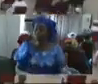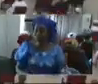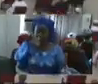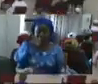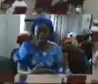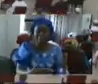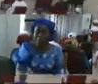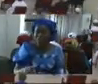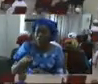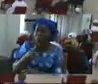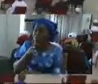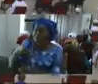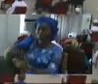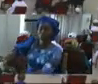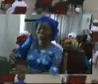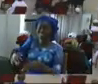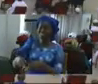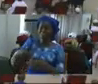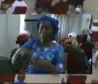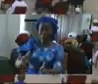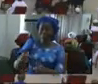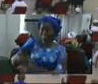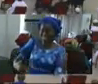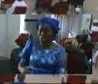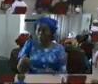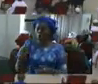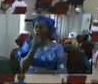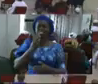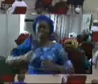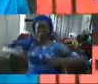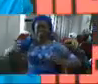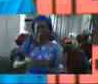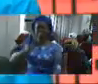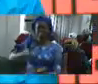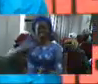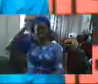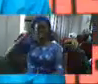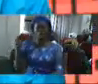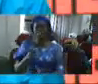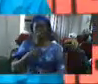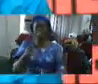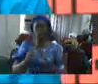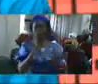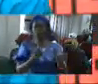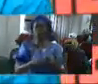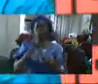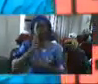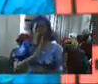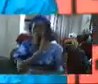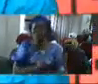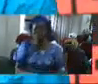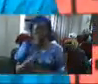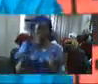Restaurant. Only the big ones go to restaurant. And let me tell you, those of us who think that going